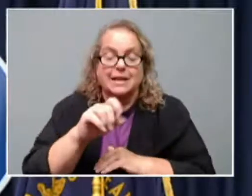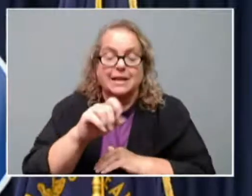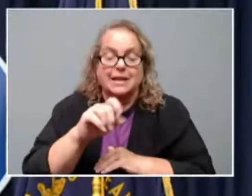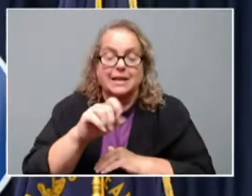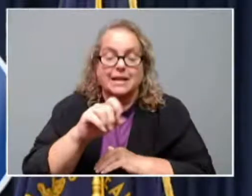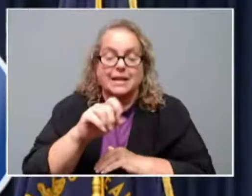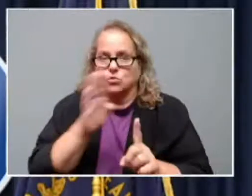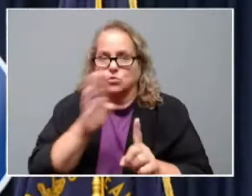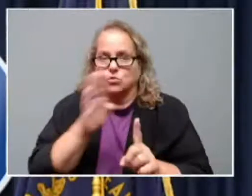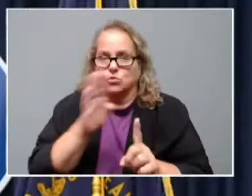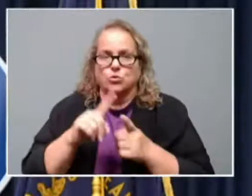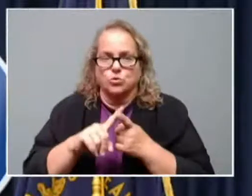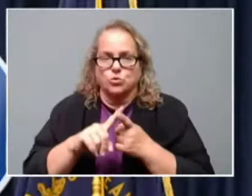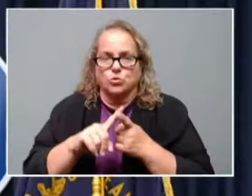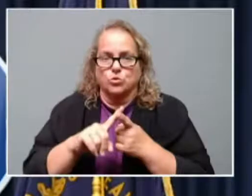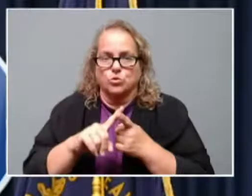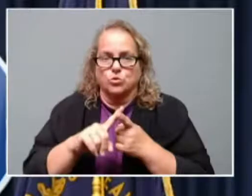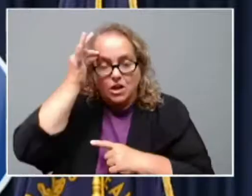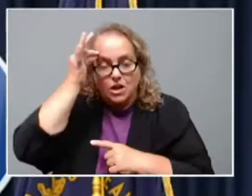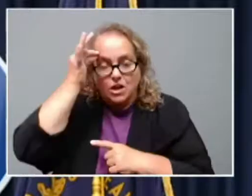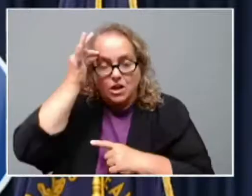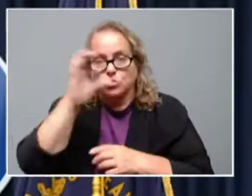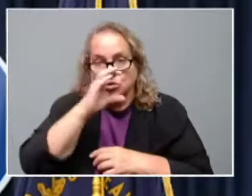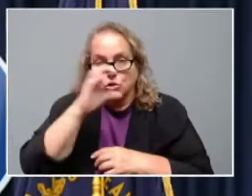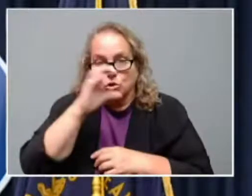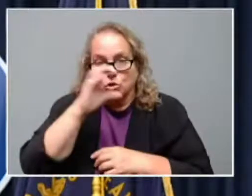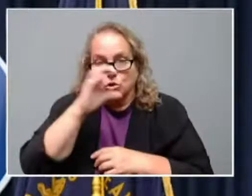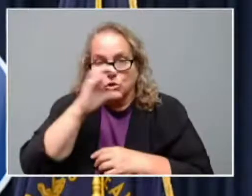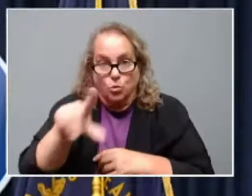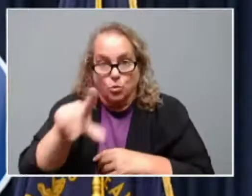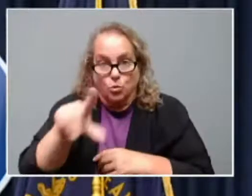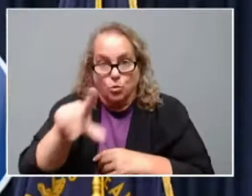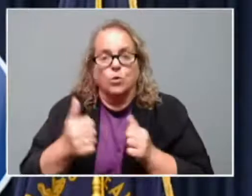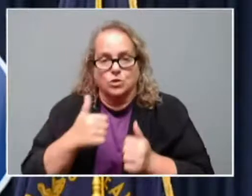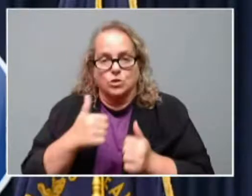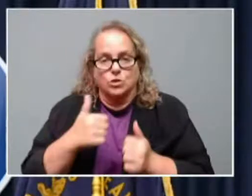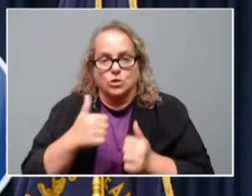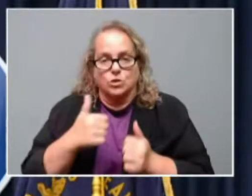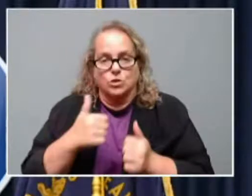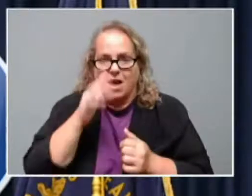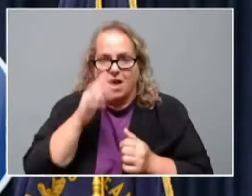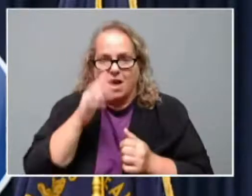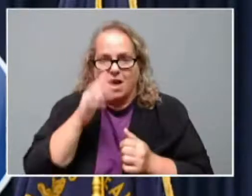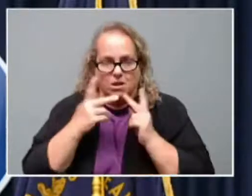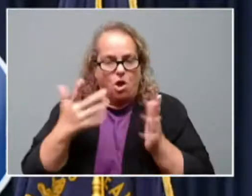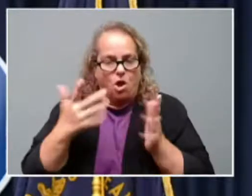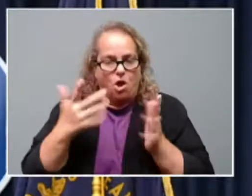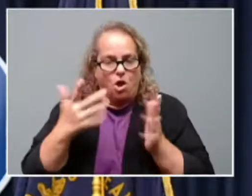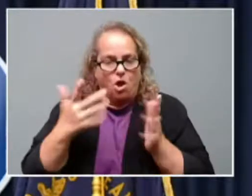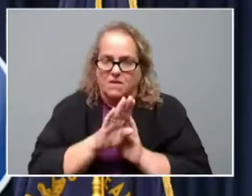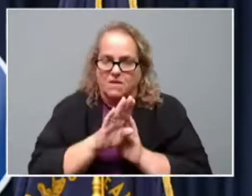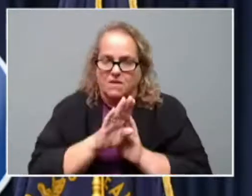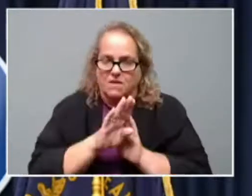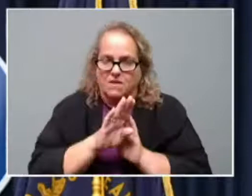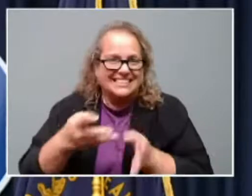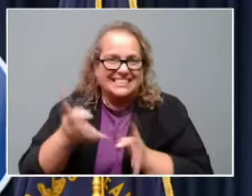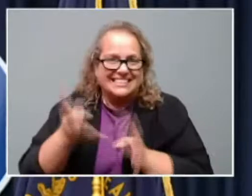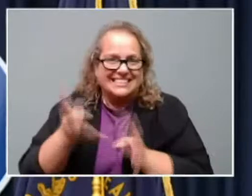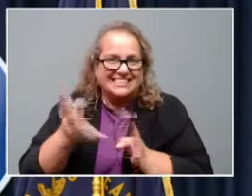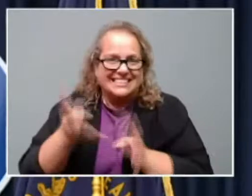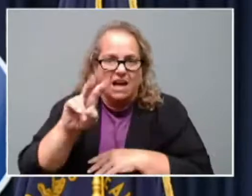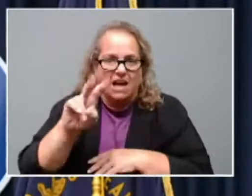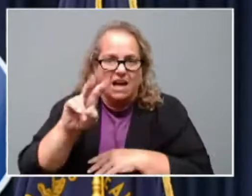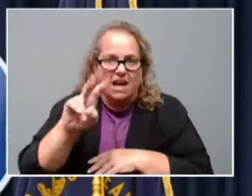federal search tool, which will have a spot. They've already developed it. They haven't made it live for kids. Just